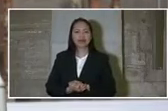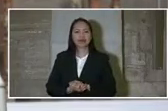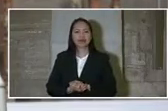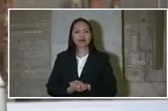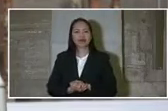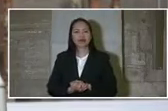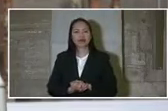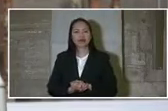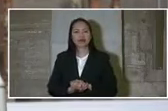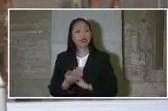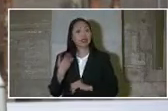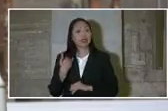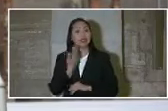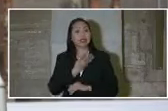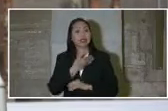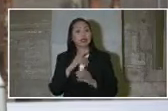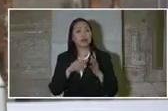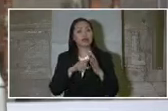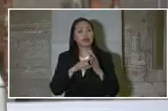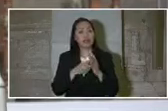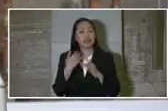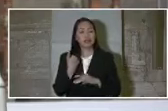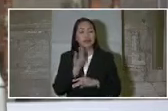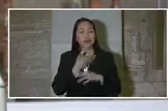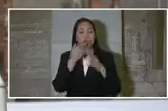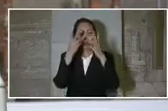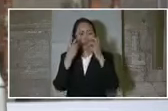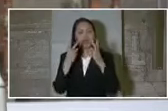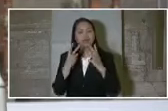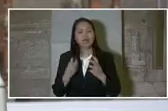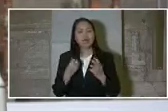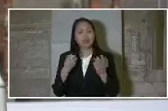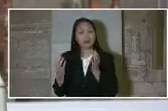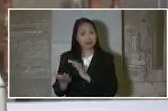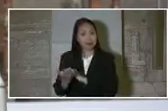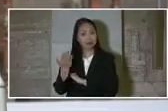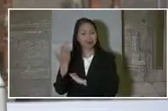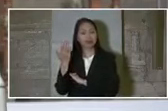We will begin our reflection this morning